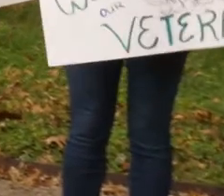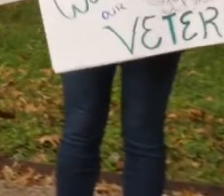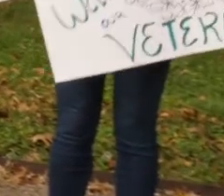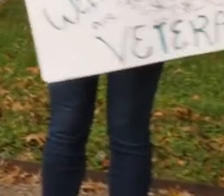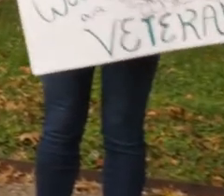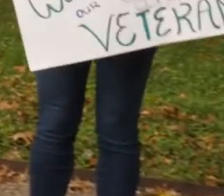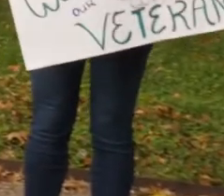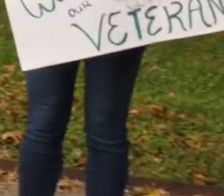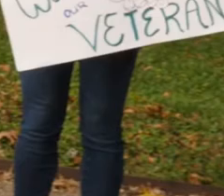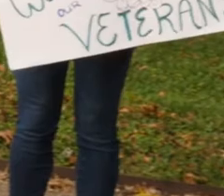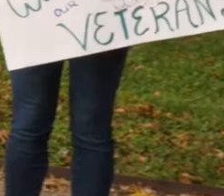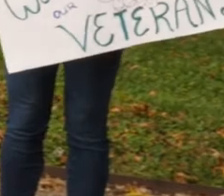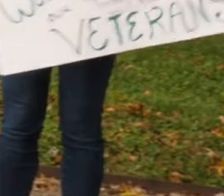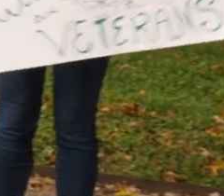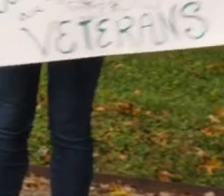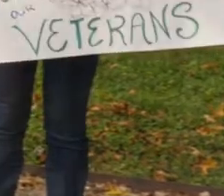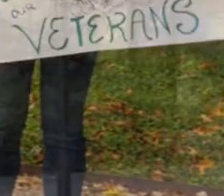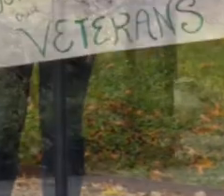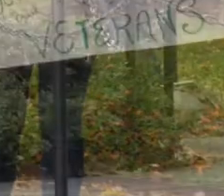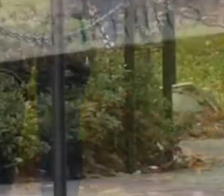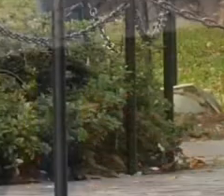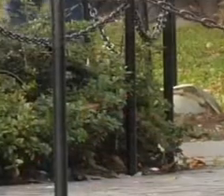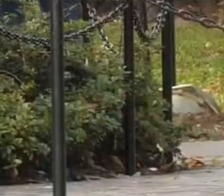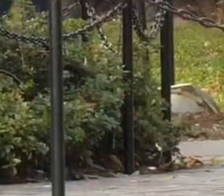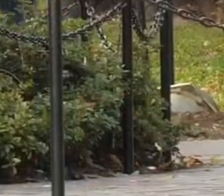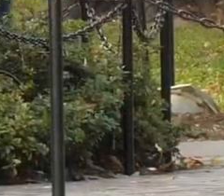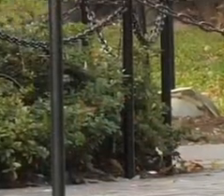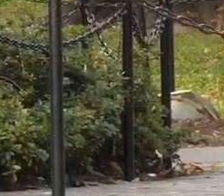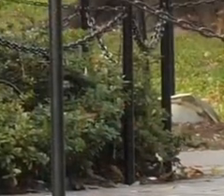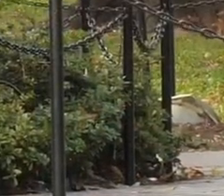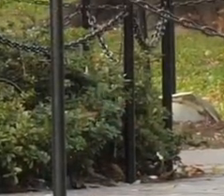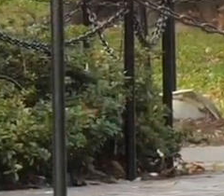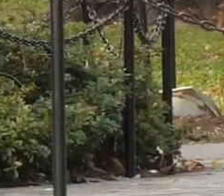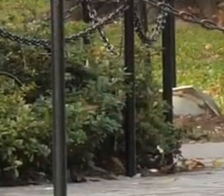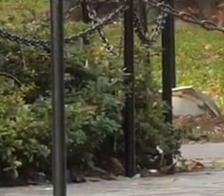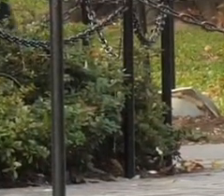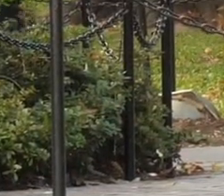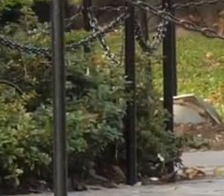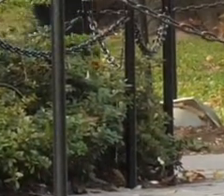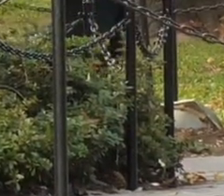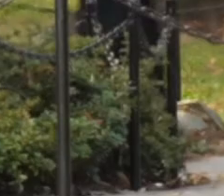falls so hard, I will comfort you.